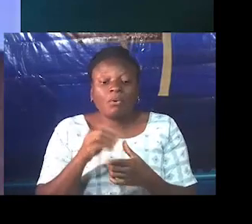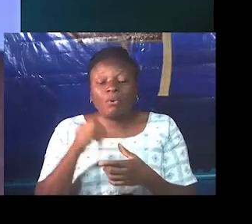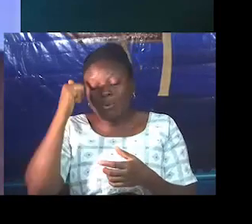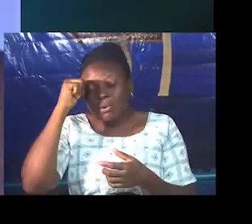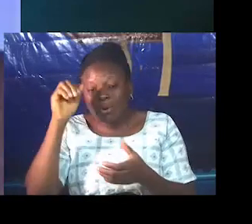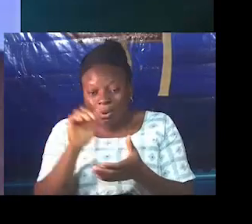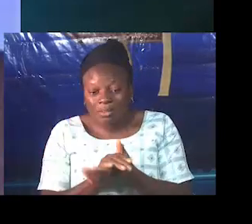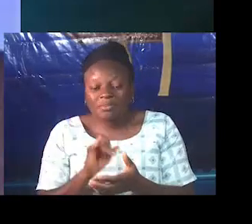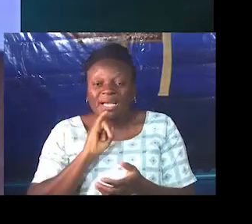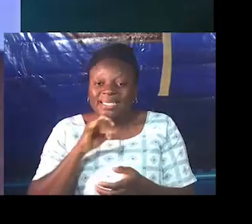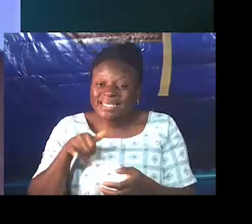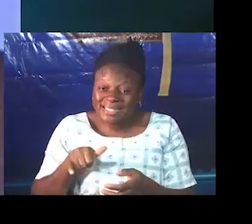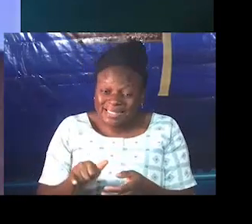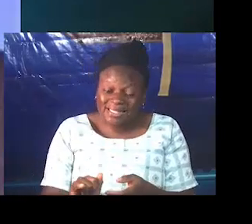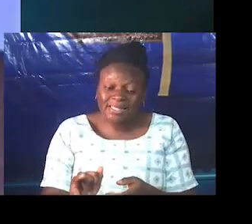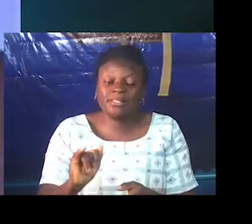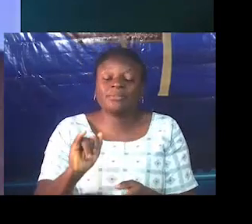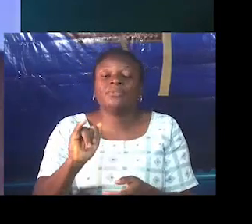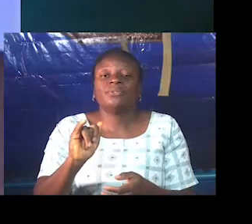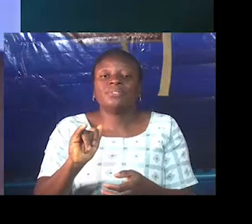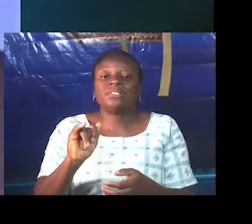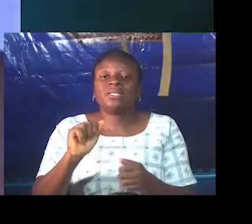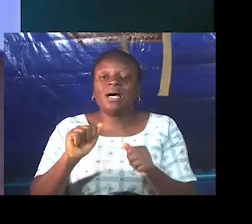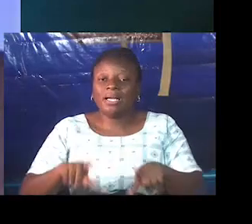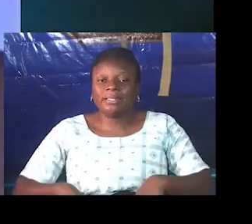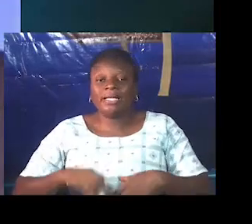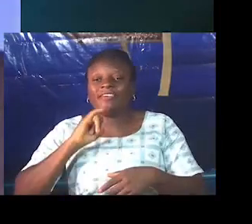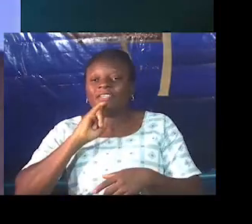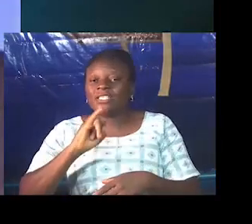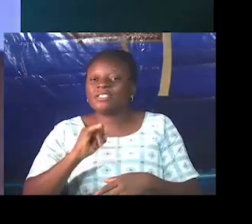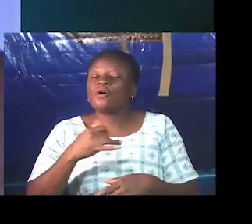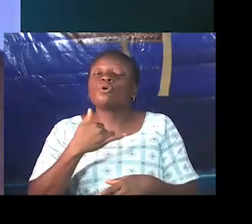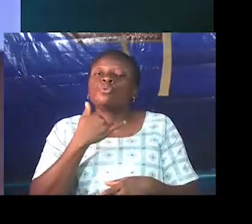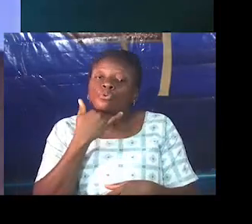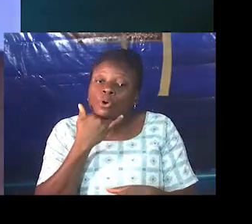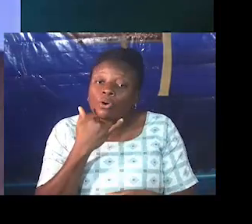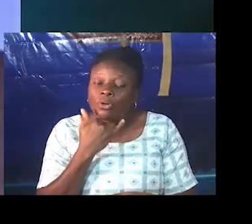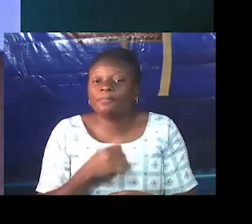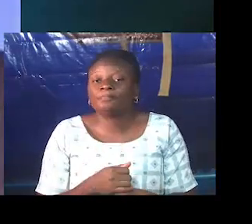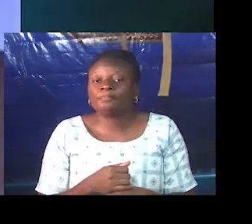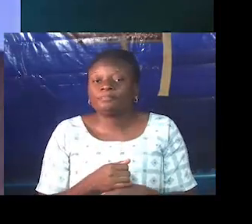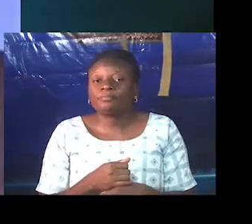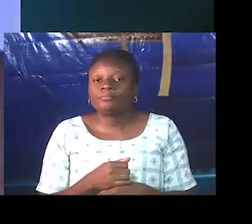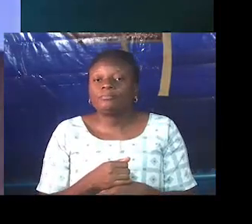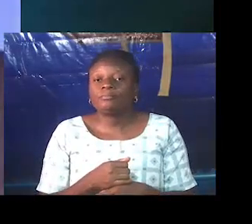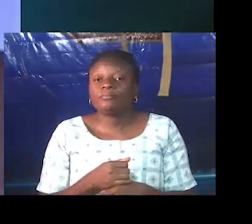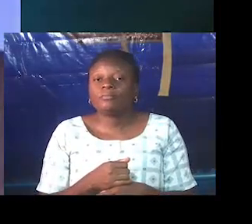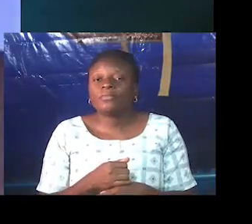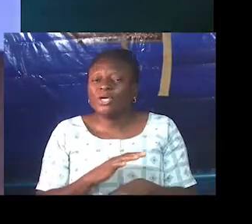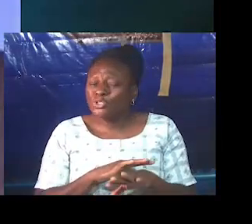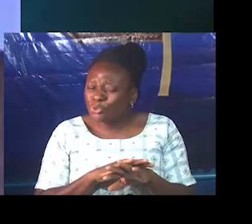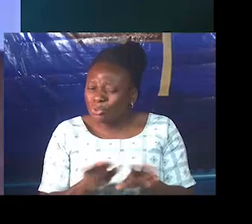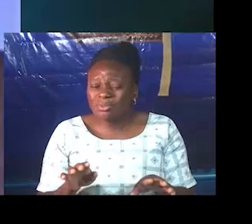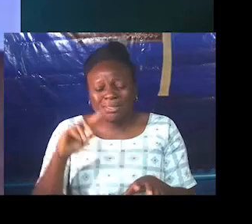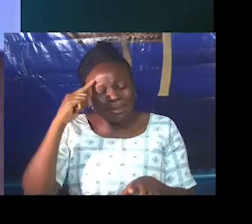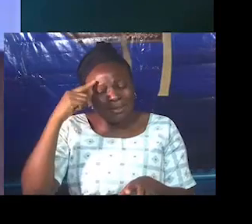it at all. Just put it on the shelf. Put it aside. Put away and ask the Lord to show